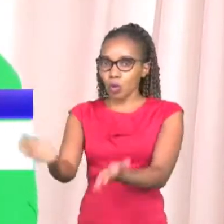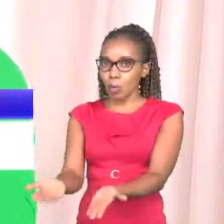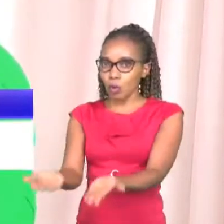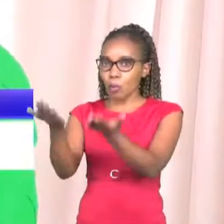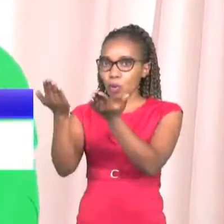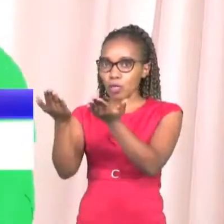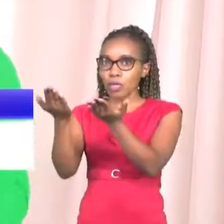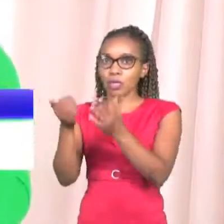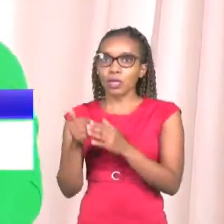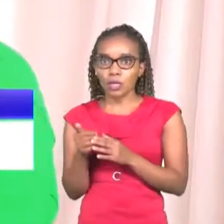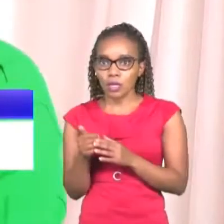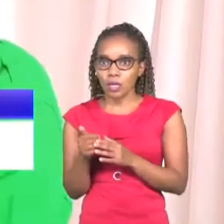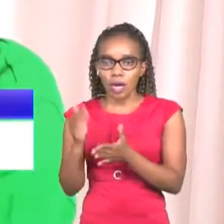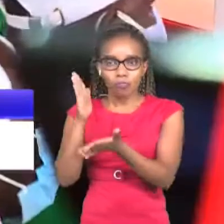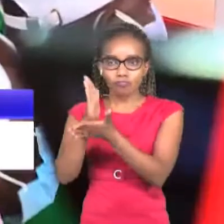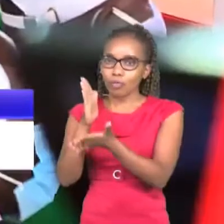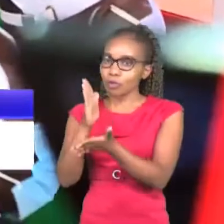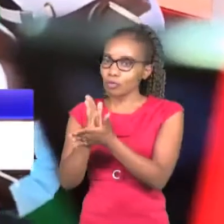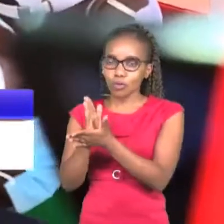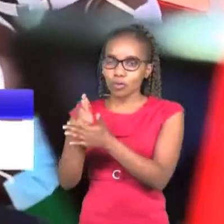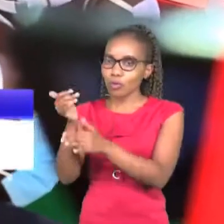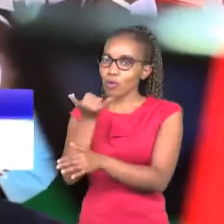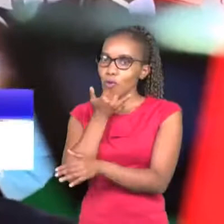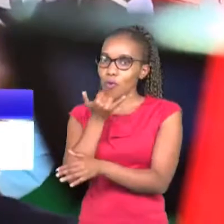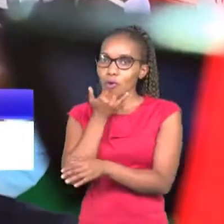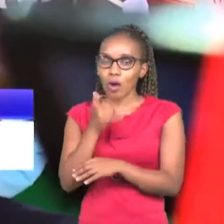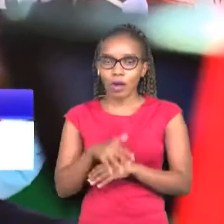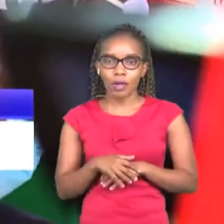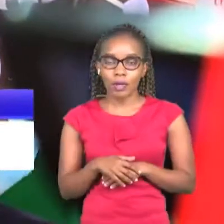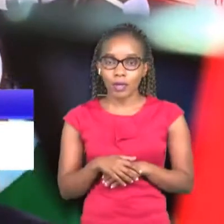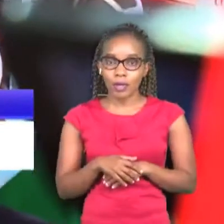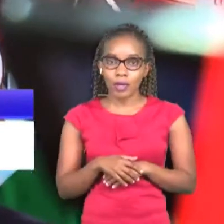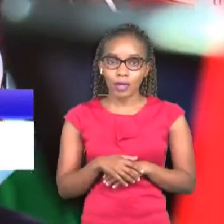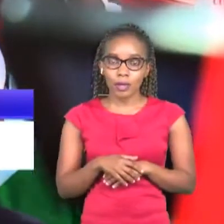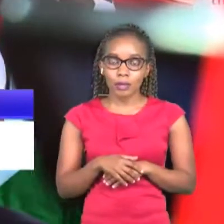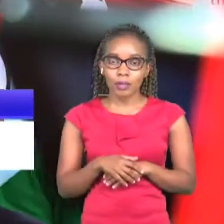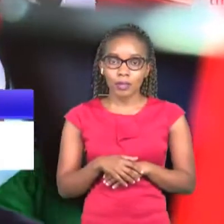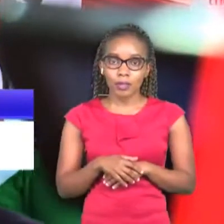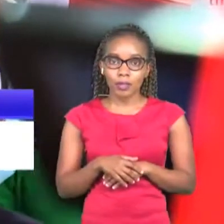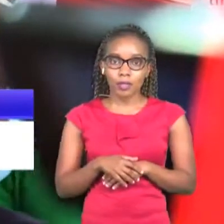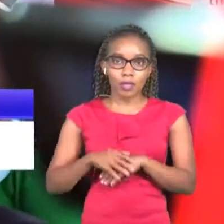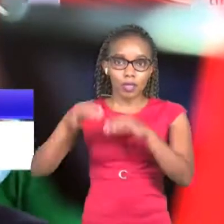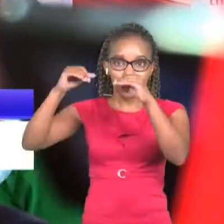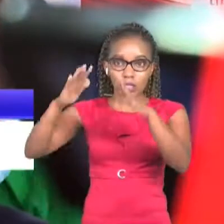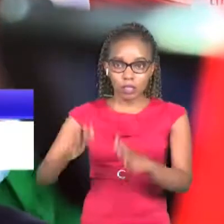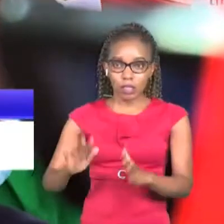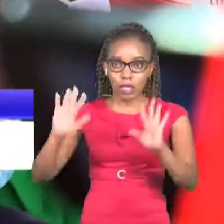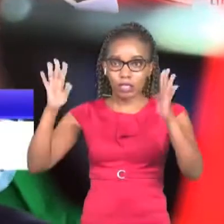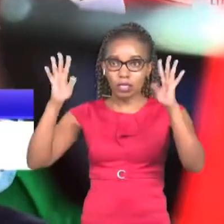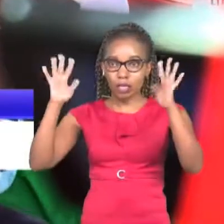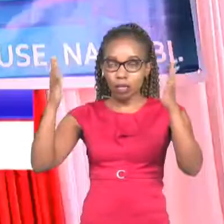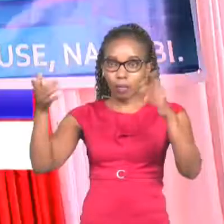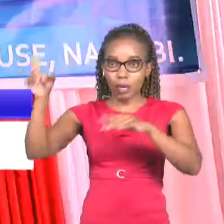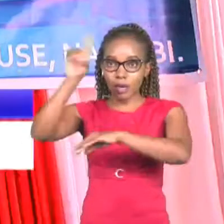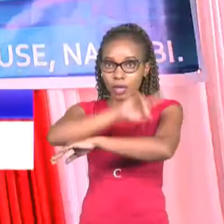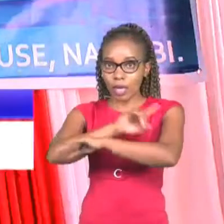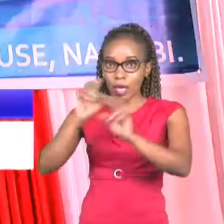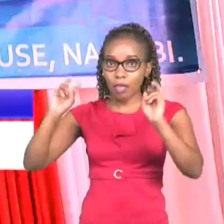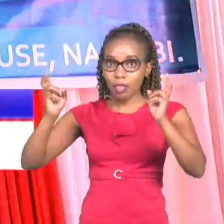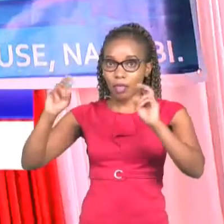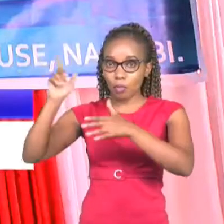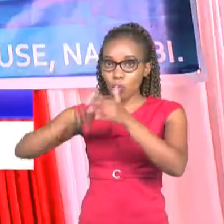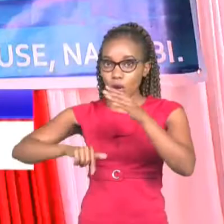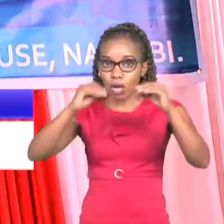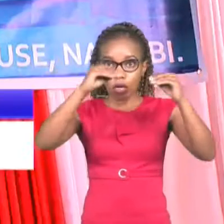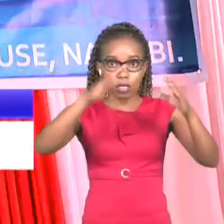is where we have parted ways. I wish to urge all The teachers have celebrated their day with the theme, Teachers Leading